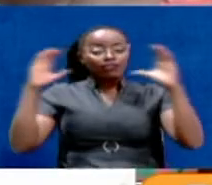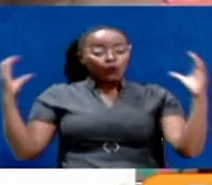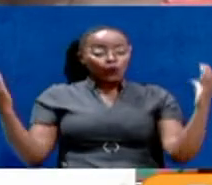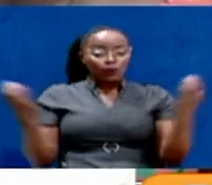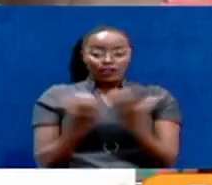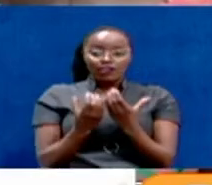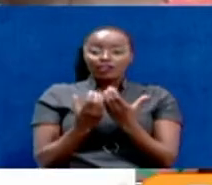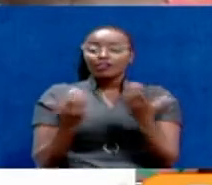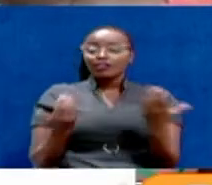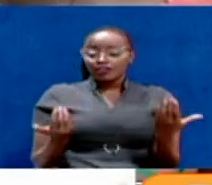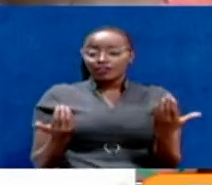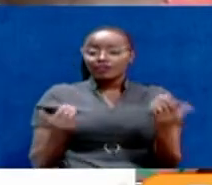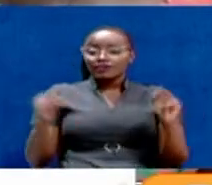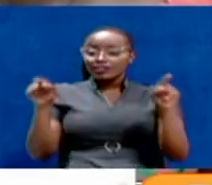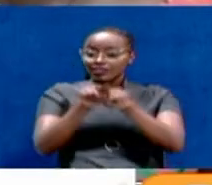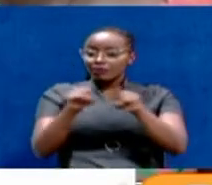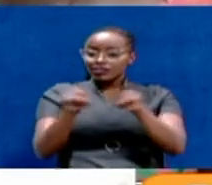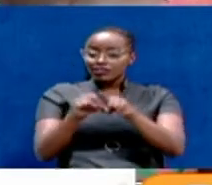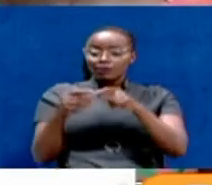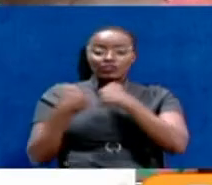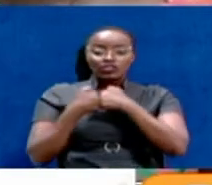world. It's the same